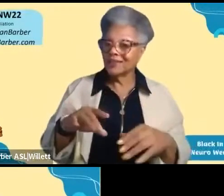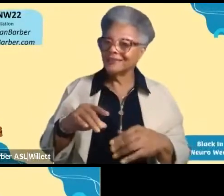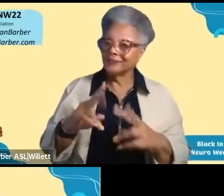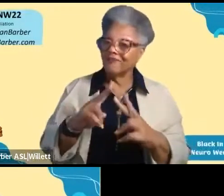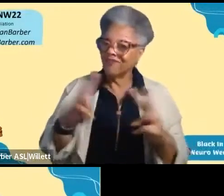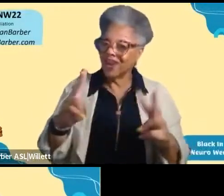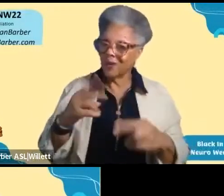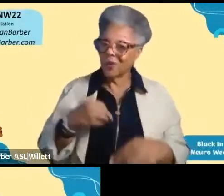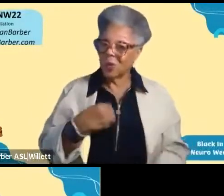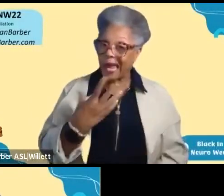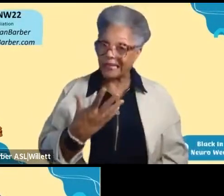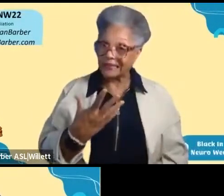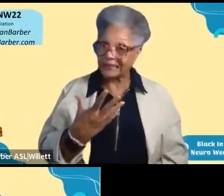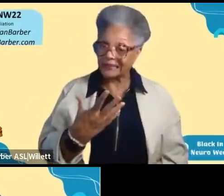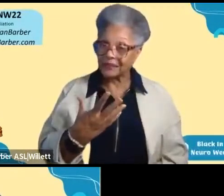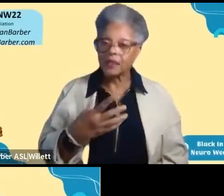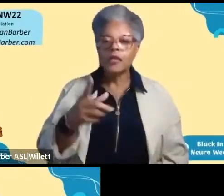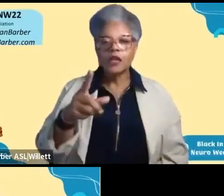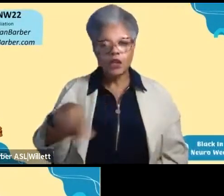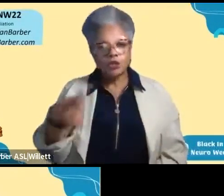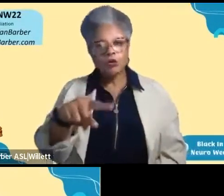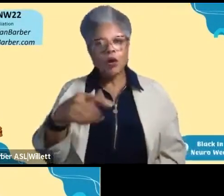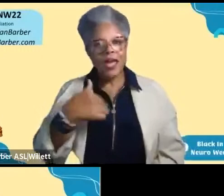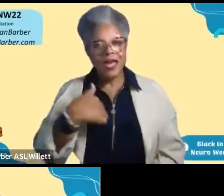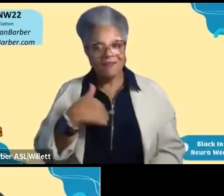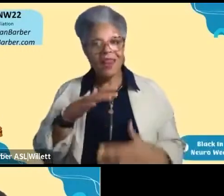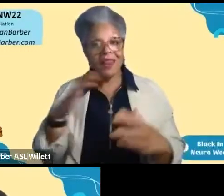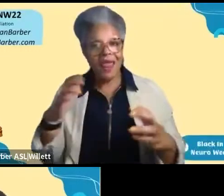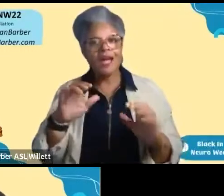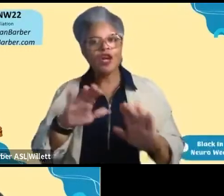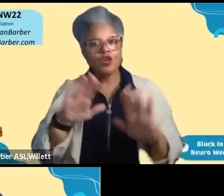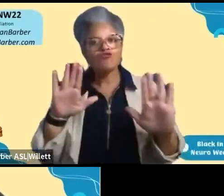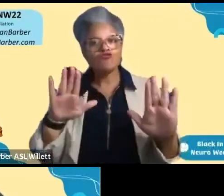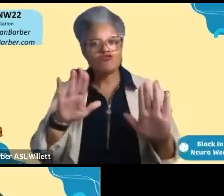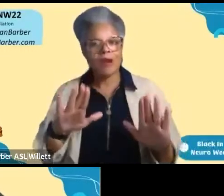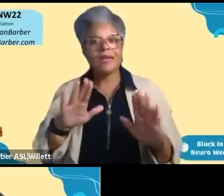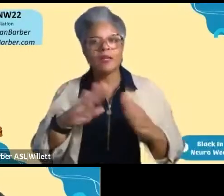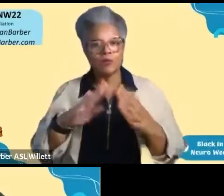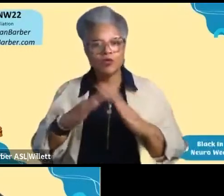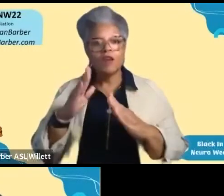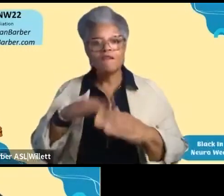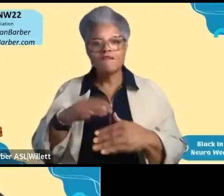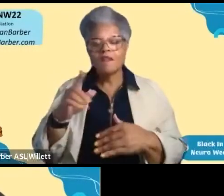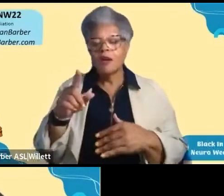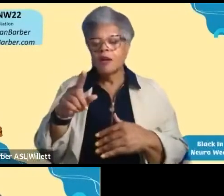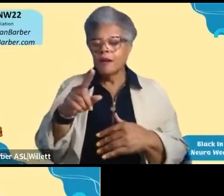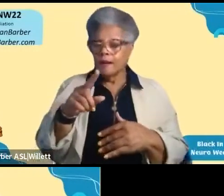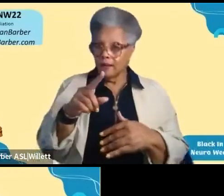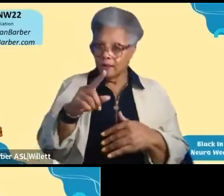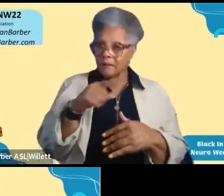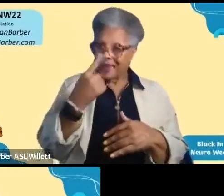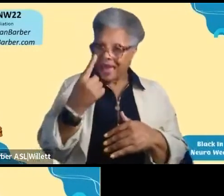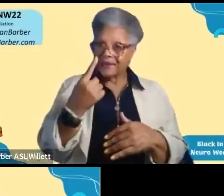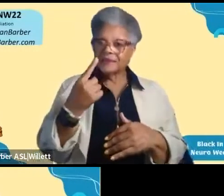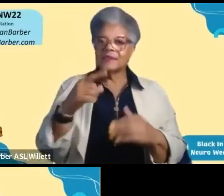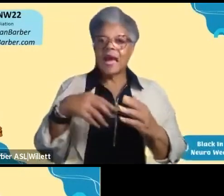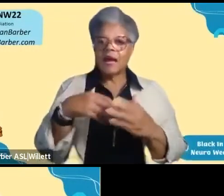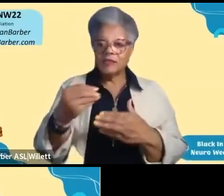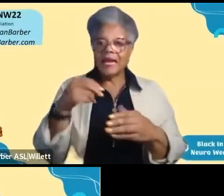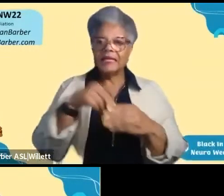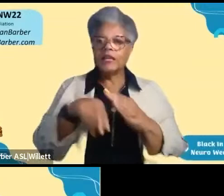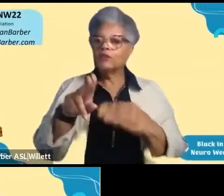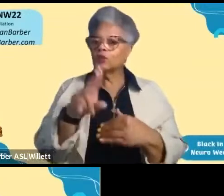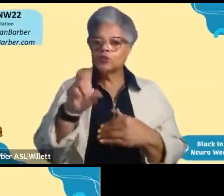a lot of great communities for Black scientists and outside in the US. We